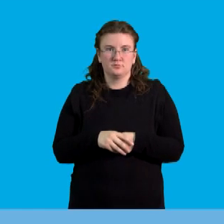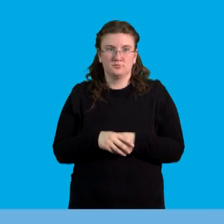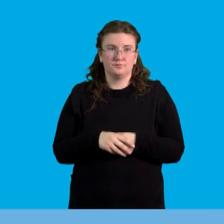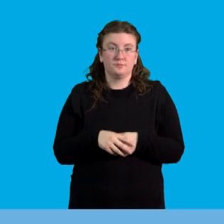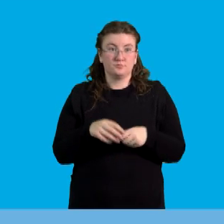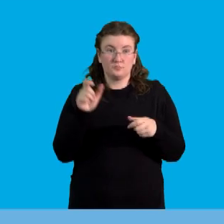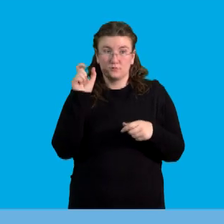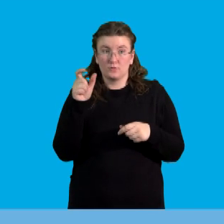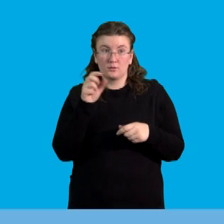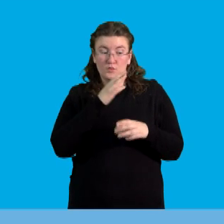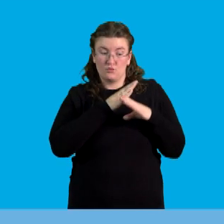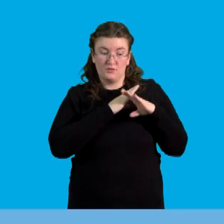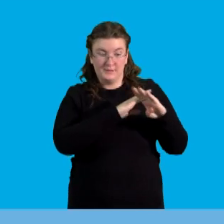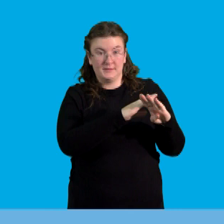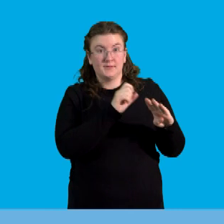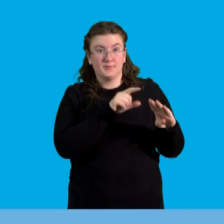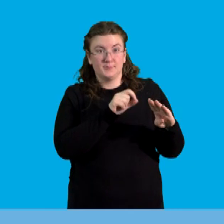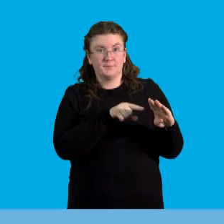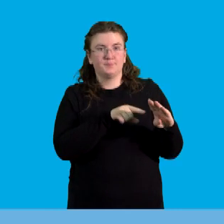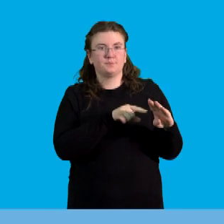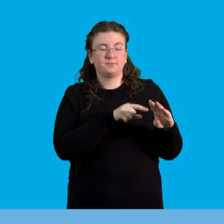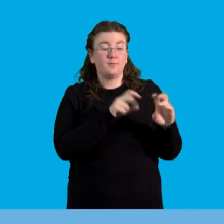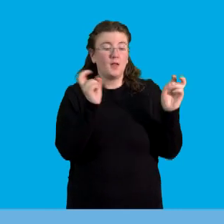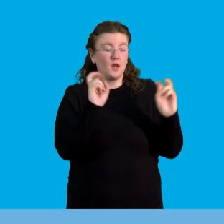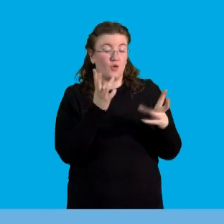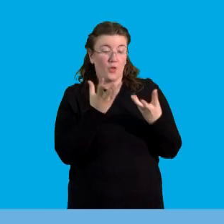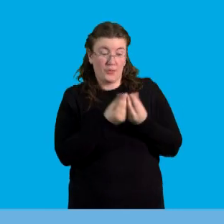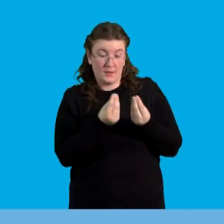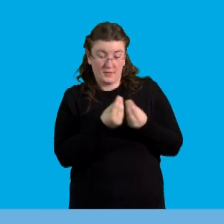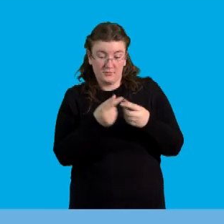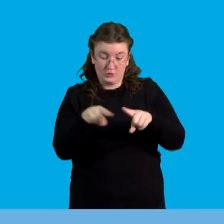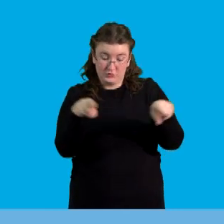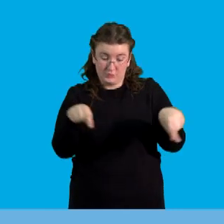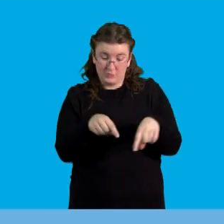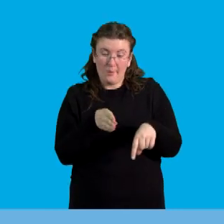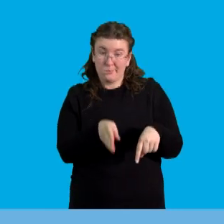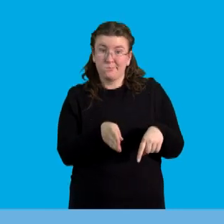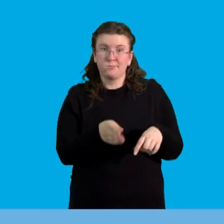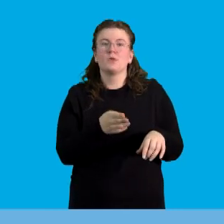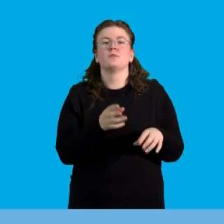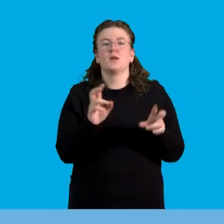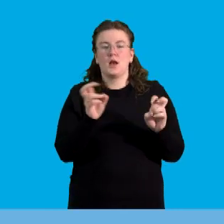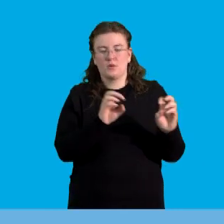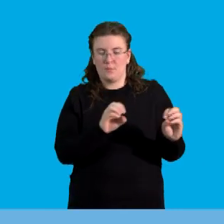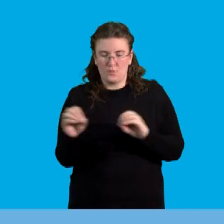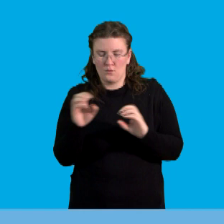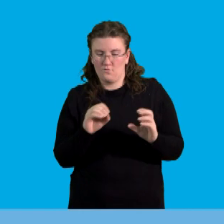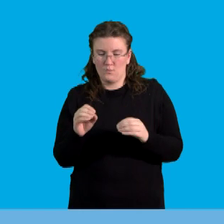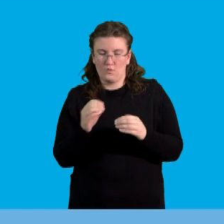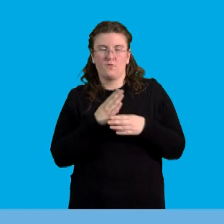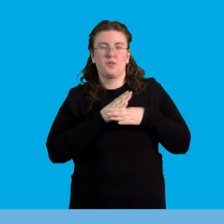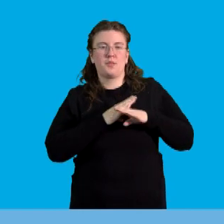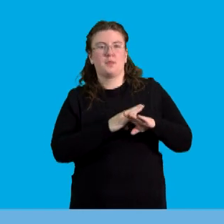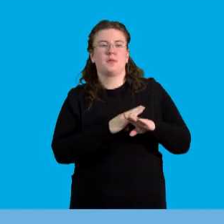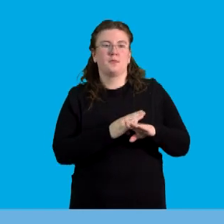And furthermore, we used words such as resistor as an electrical component in a circuit that opposes the flow of current in the